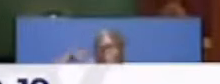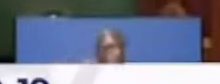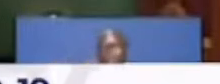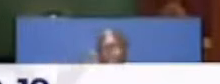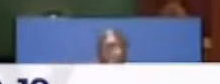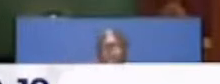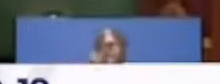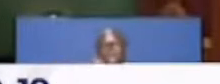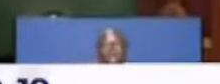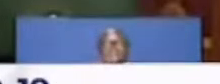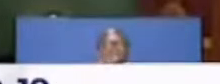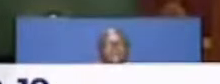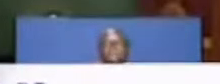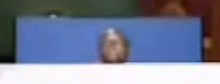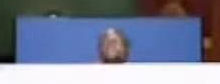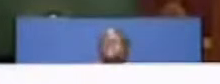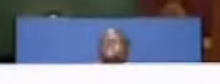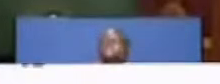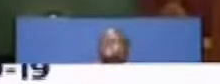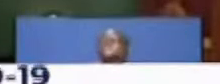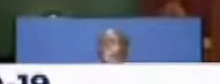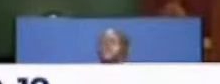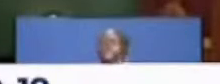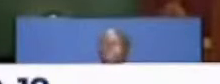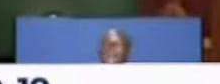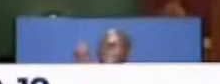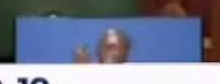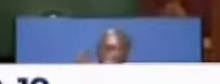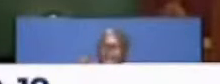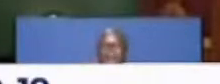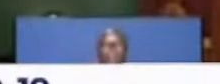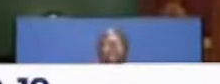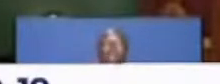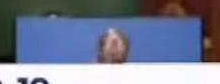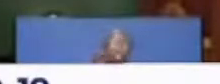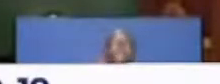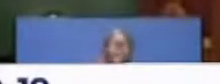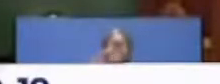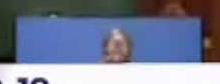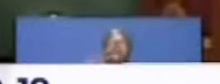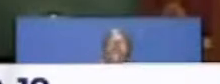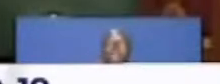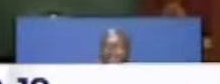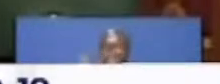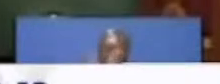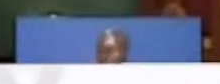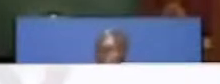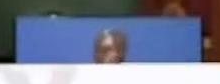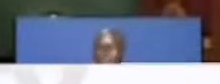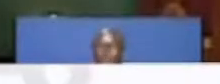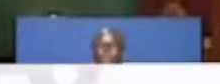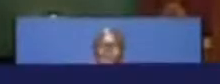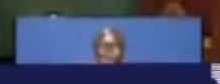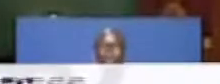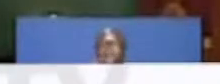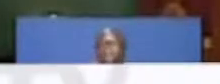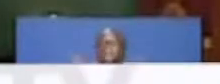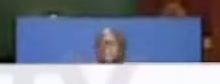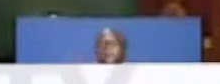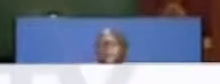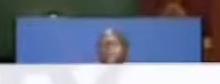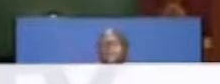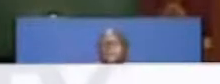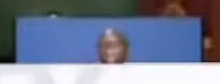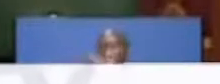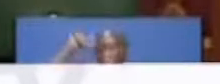2013, the number of health facilities across the country stood at 4,430. My administration,